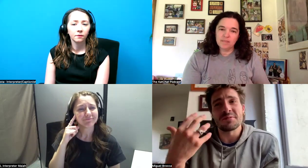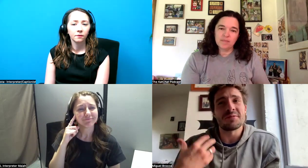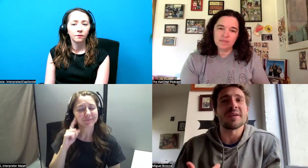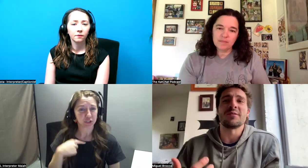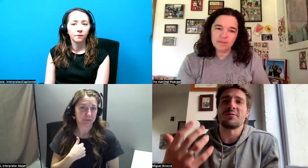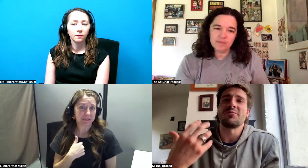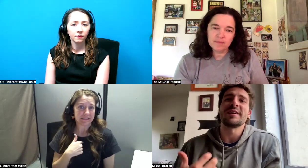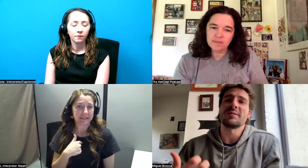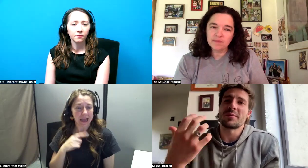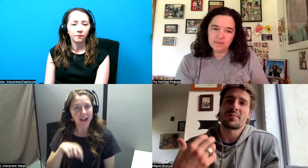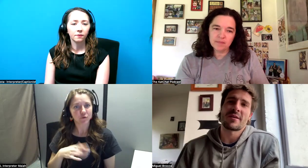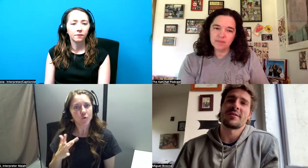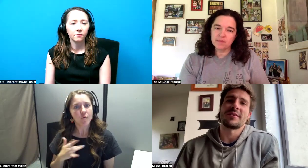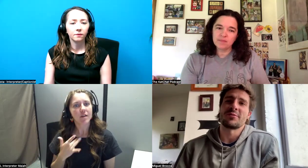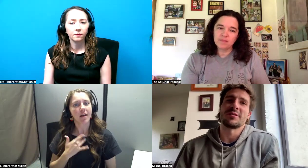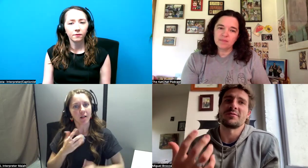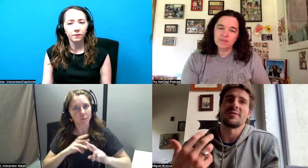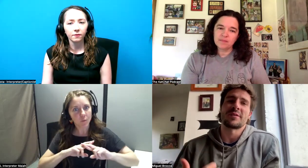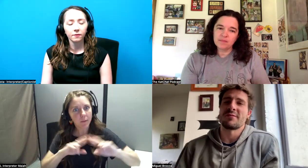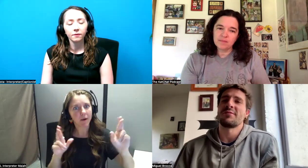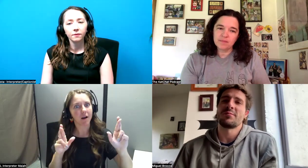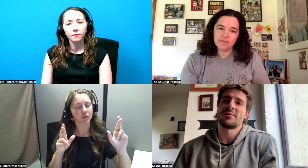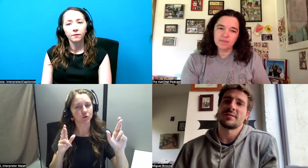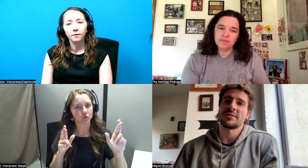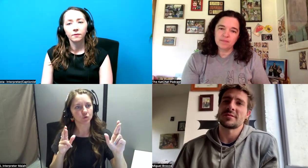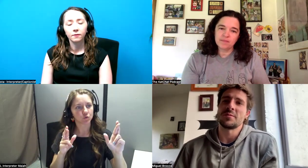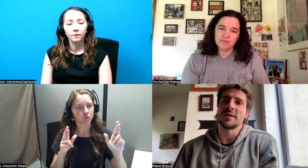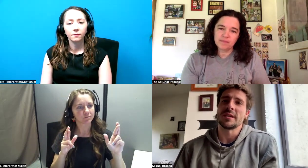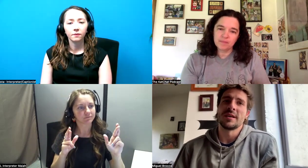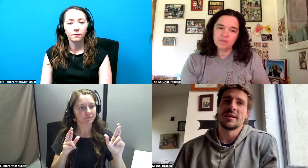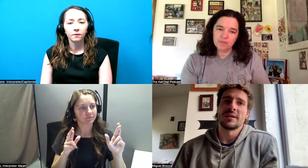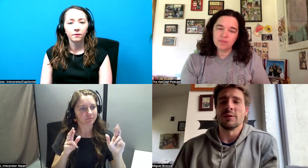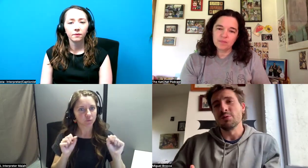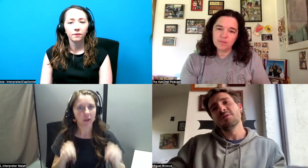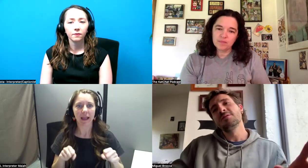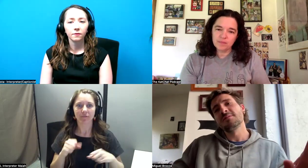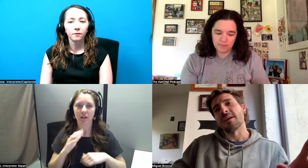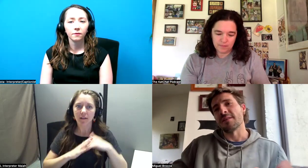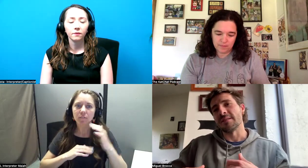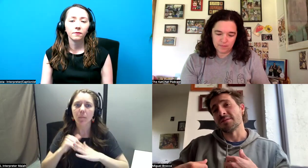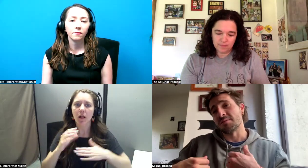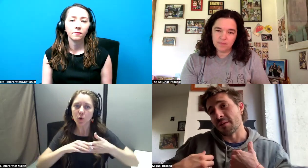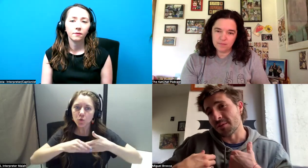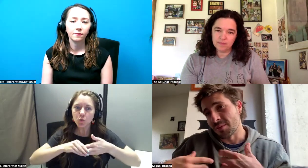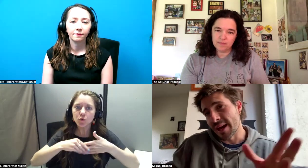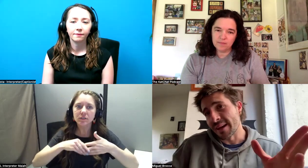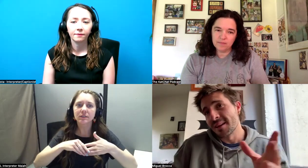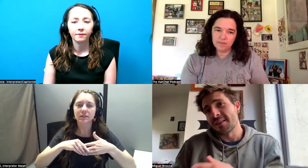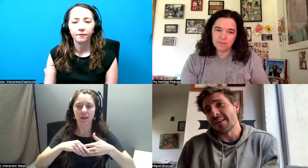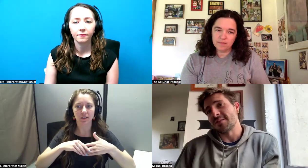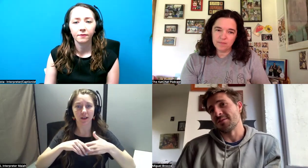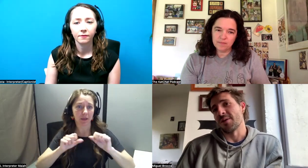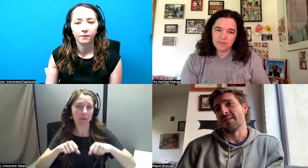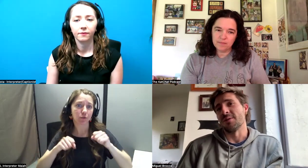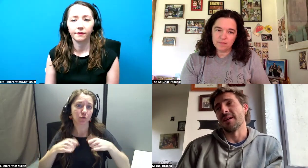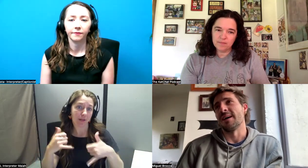have to feel really prepared in order to feel comfortable and just be loose and then just be able to play.